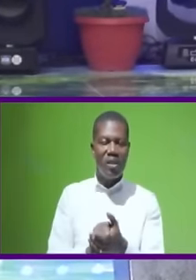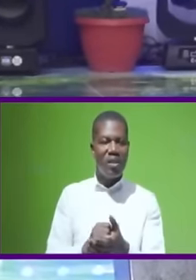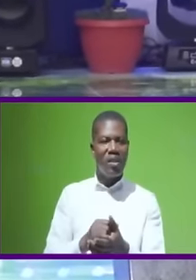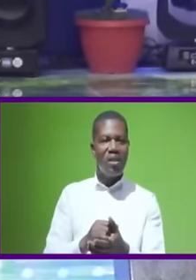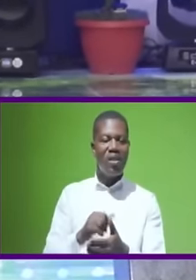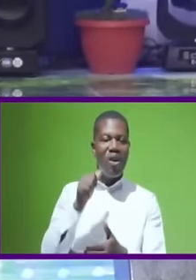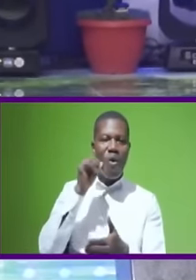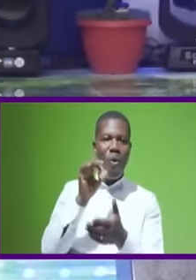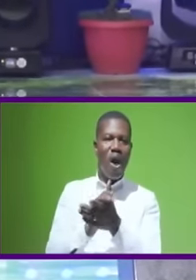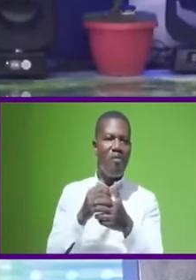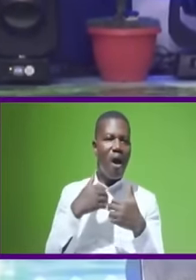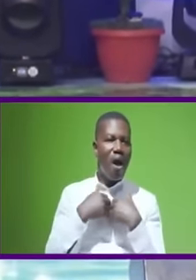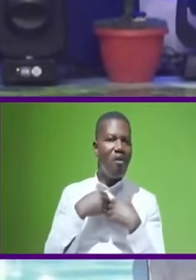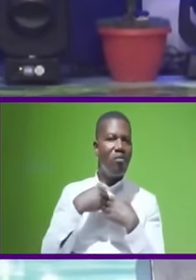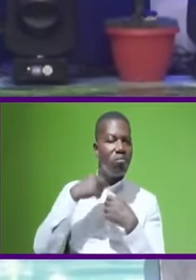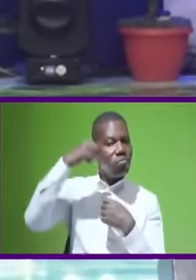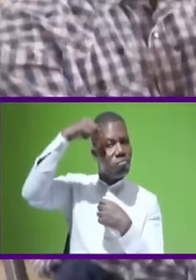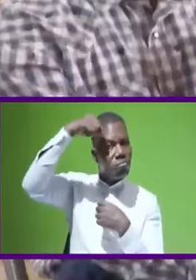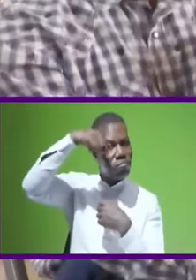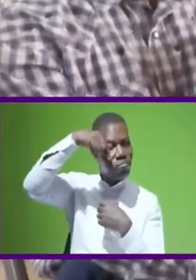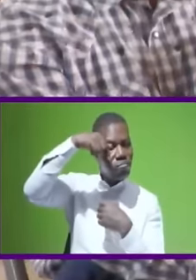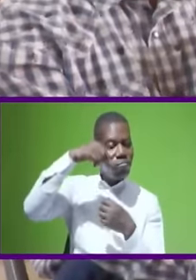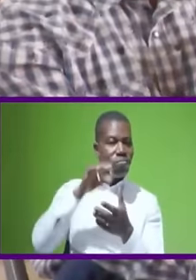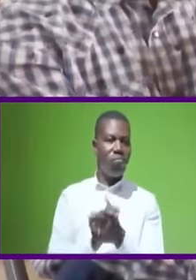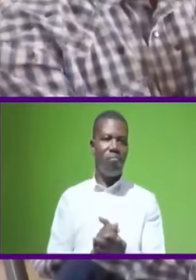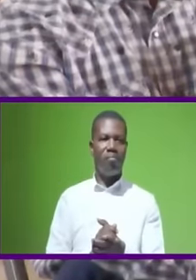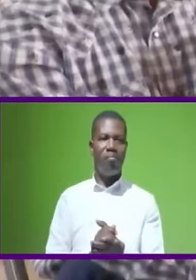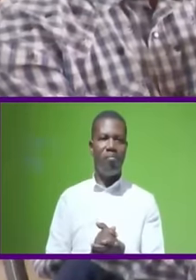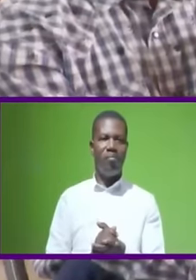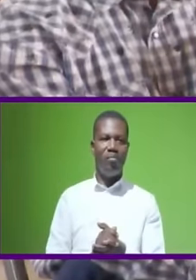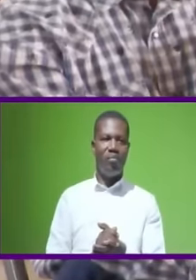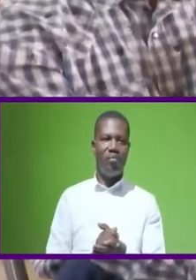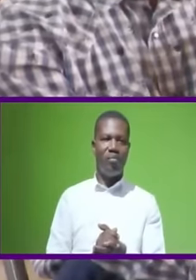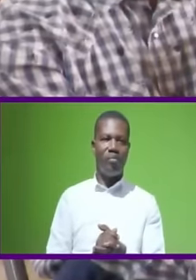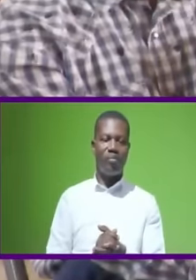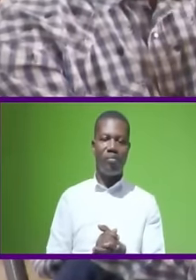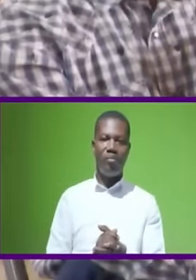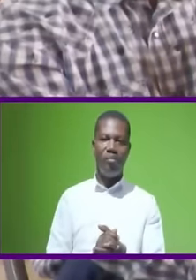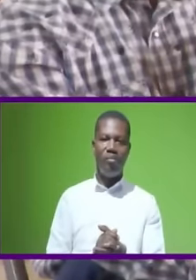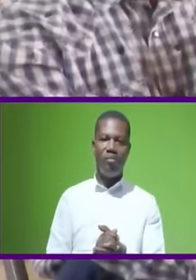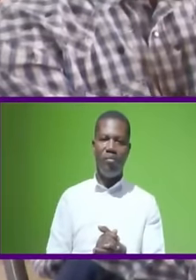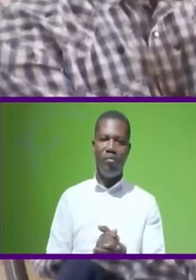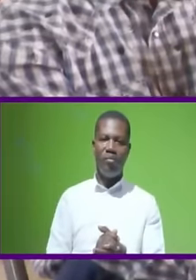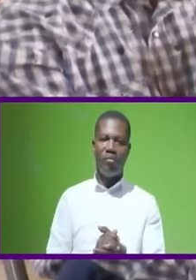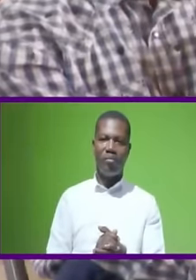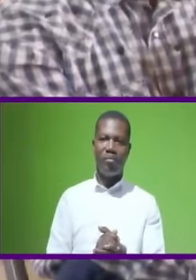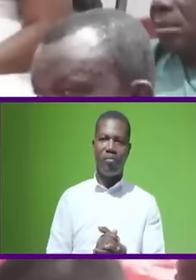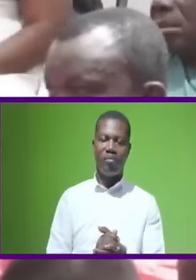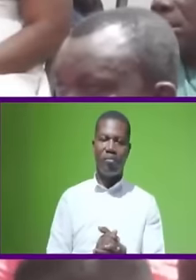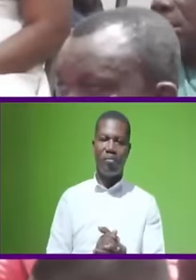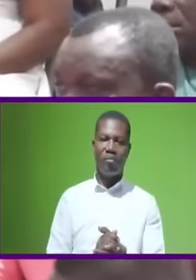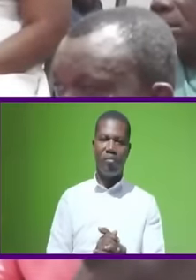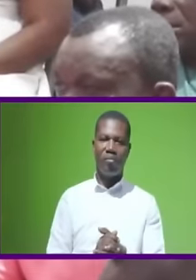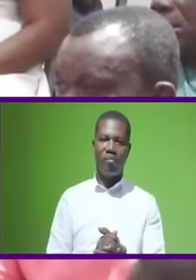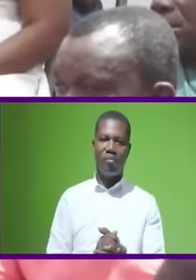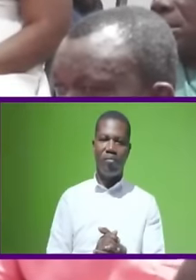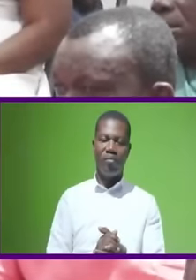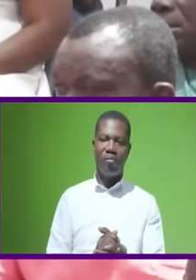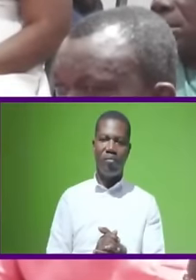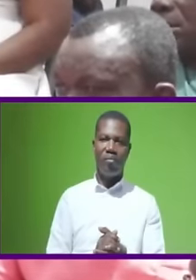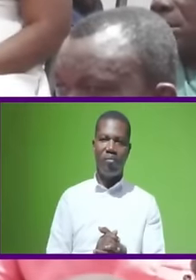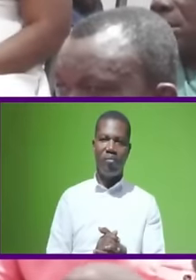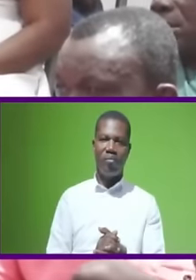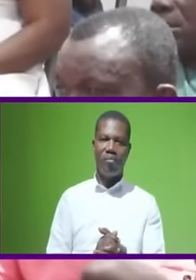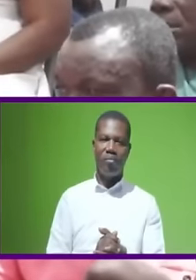adwen. It is just like a husband discerning and finding out that the wife has a hidden